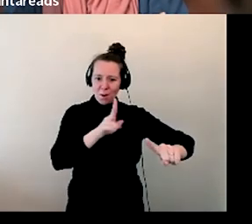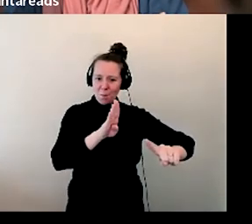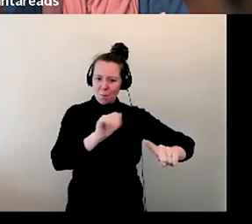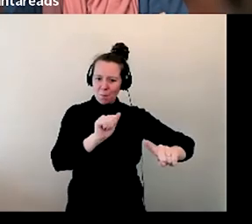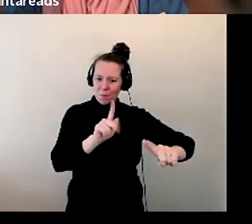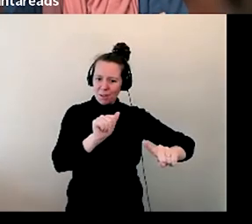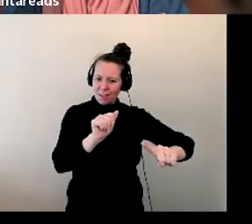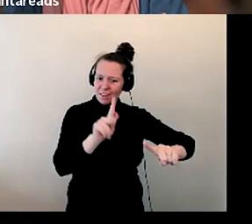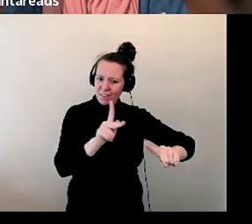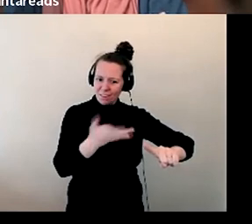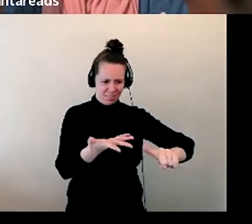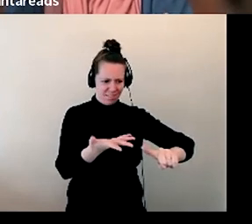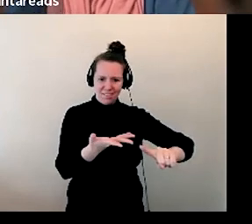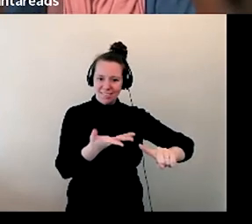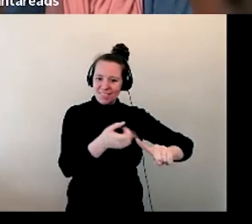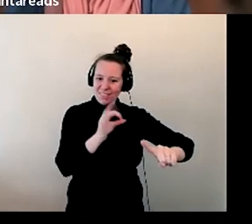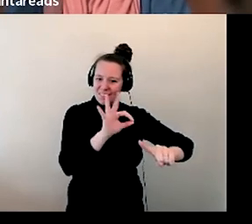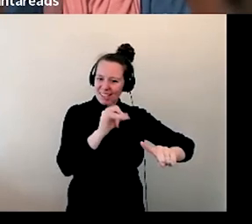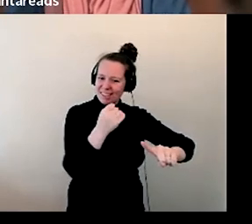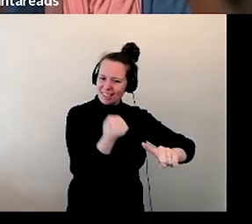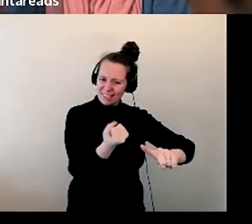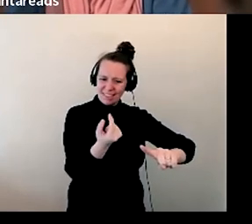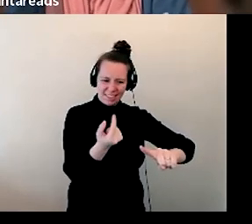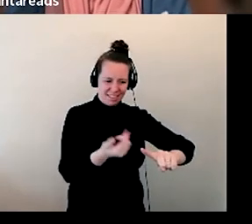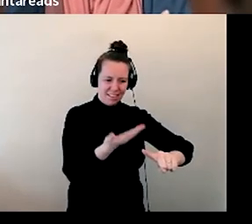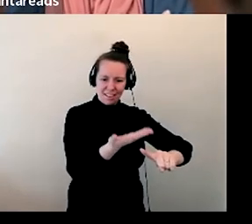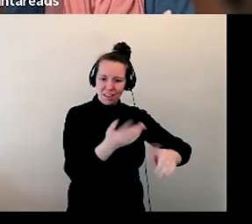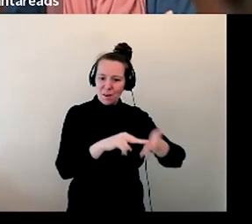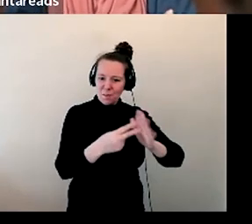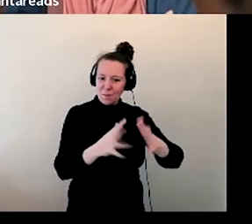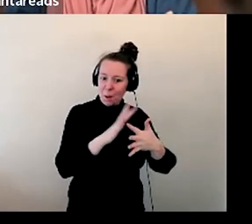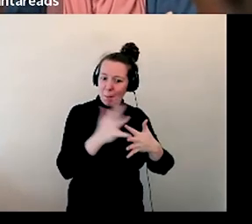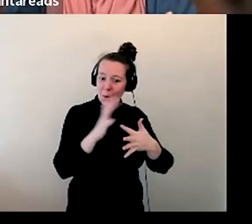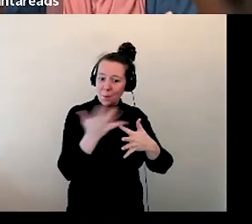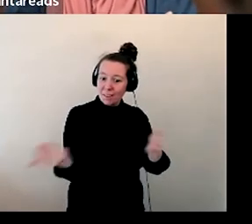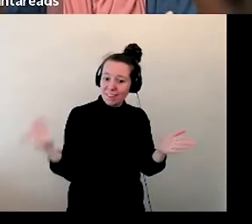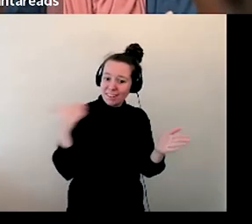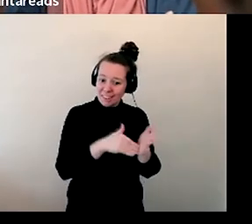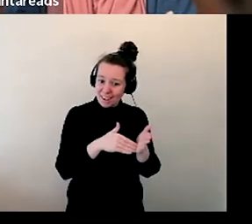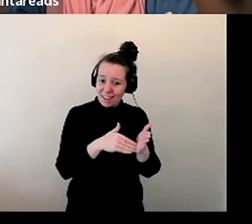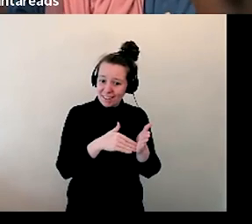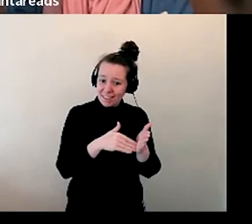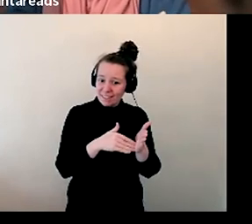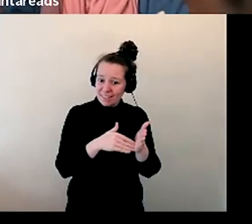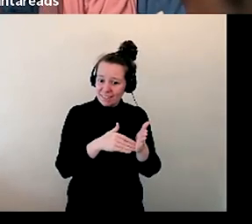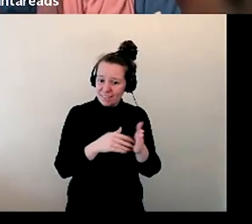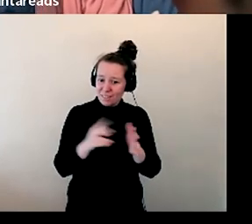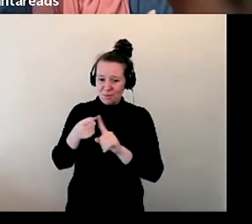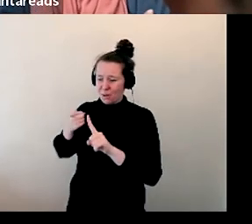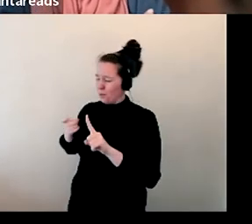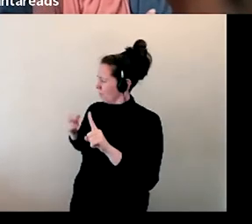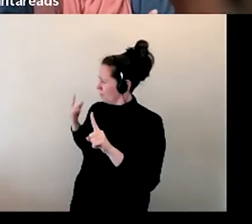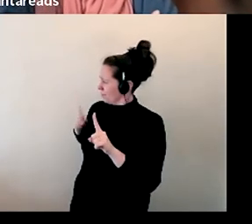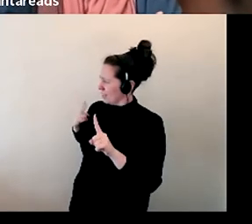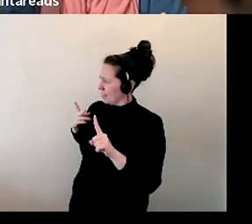that aren't even known, can actually become very popular just from TikTok solely. So I think there isn't